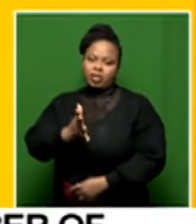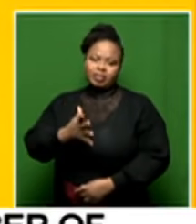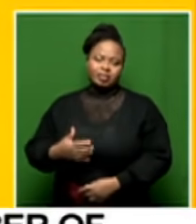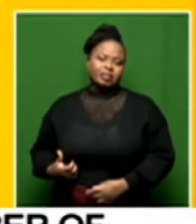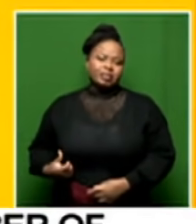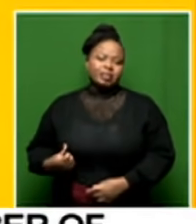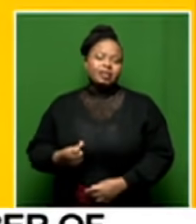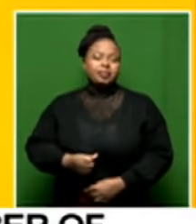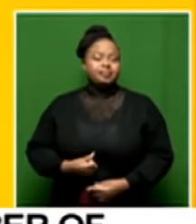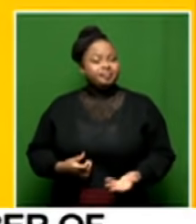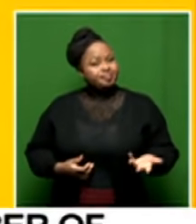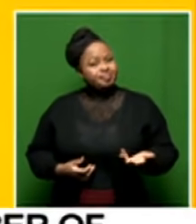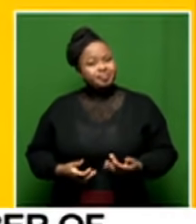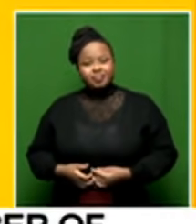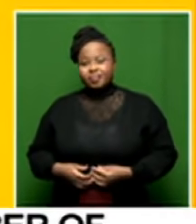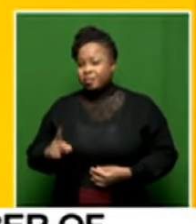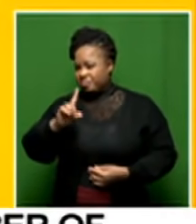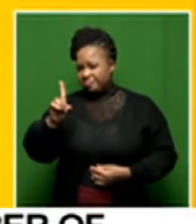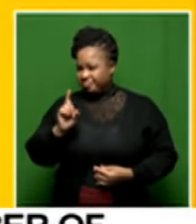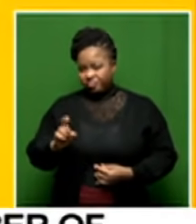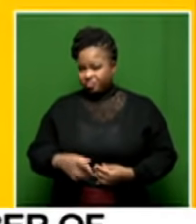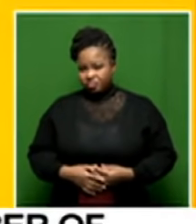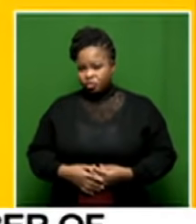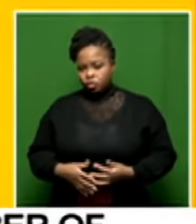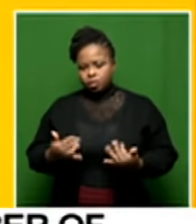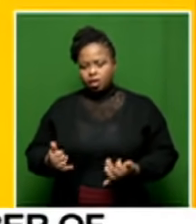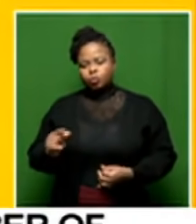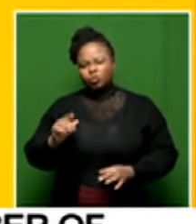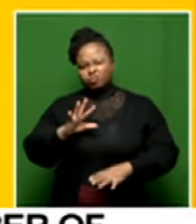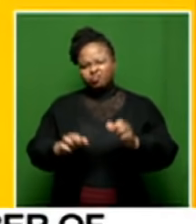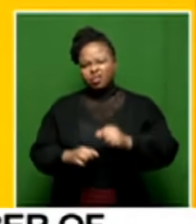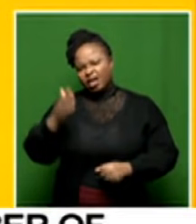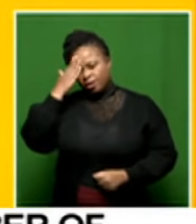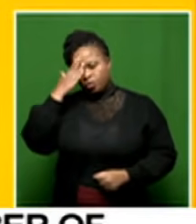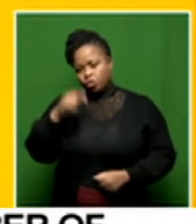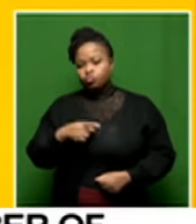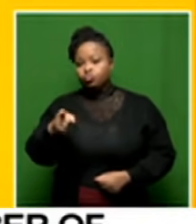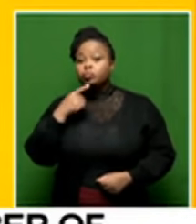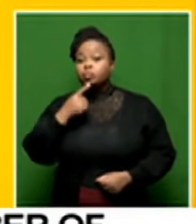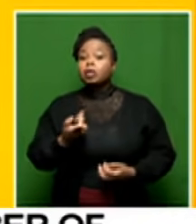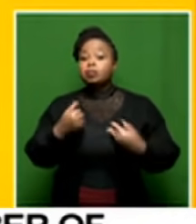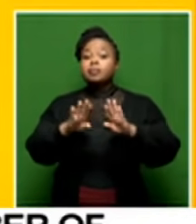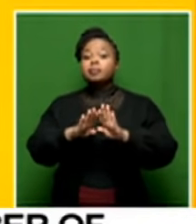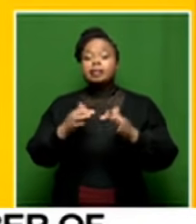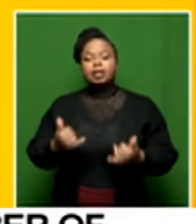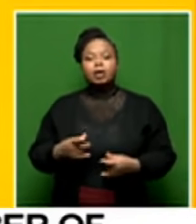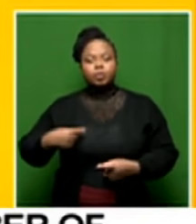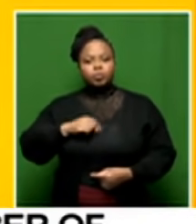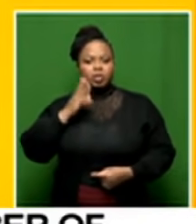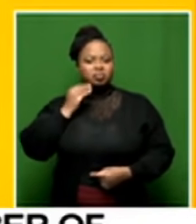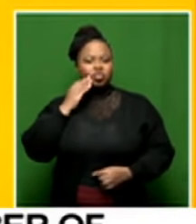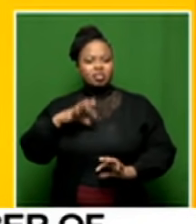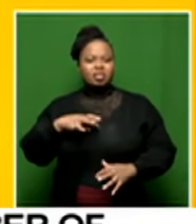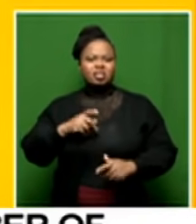coming their way. So, but the question I need to ask you as we sort of wrap this up, I know you're saying that these lockdown effects that we're now just the